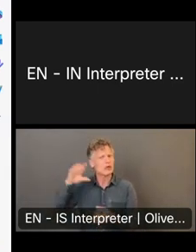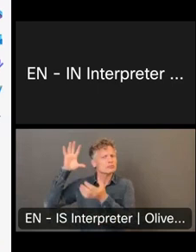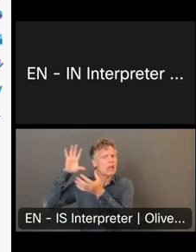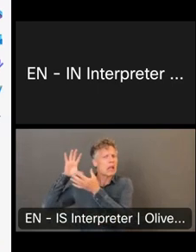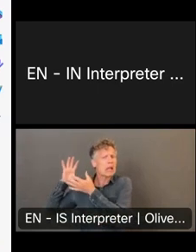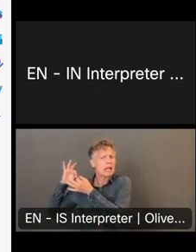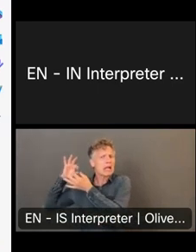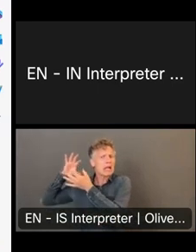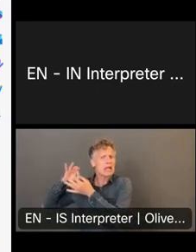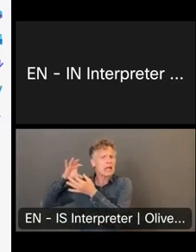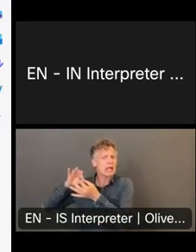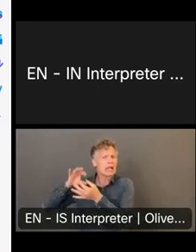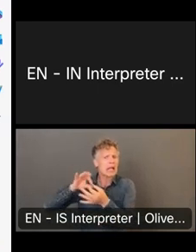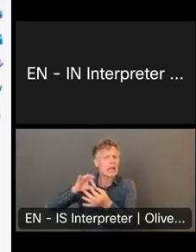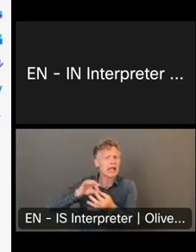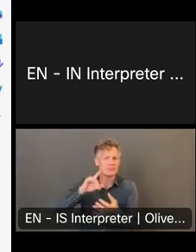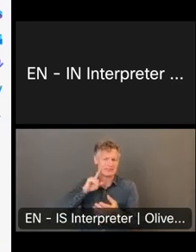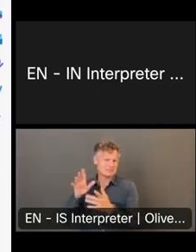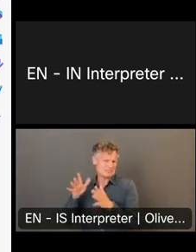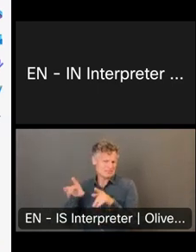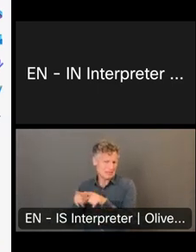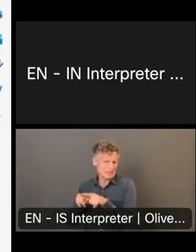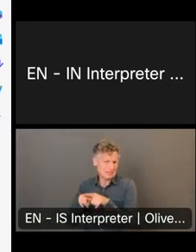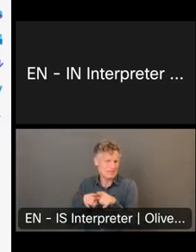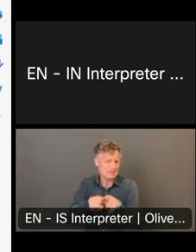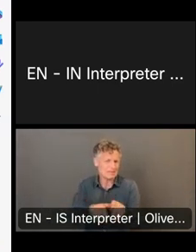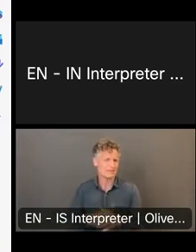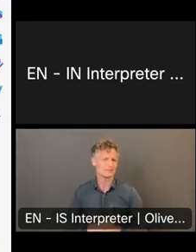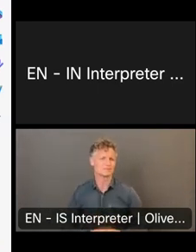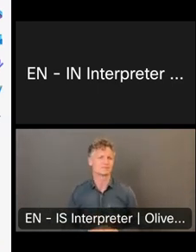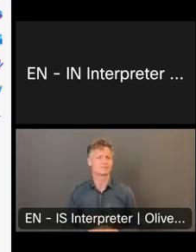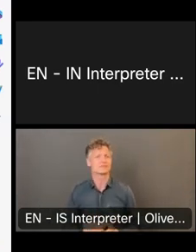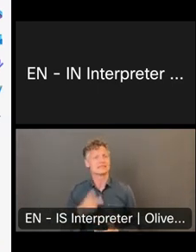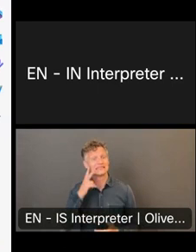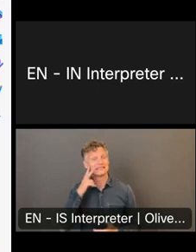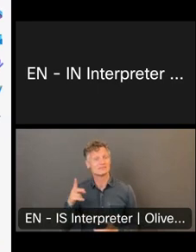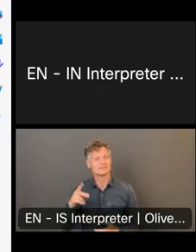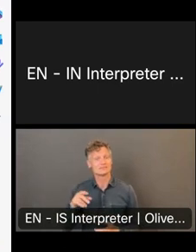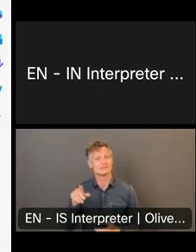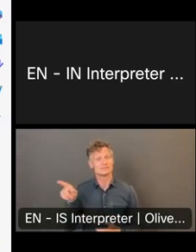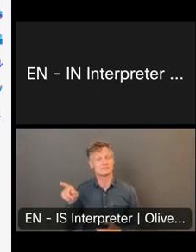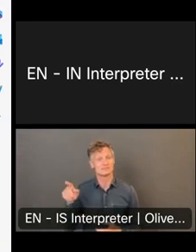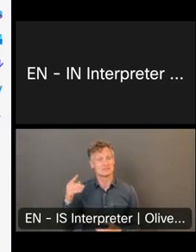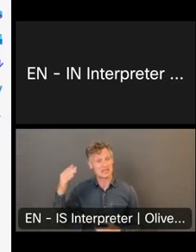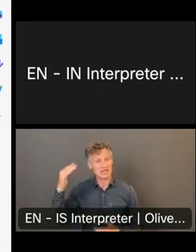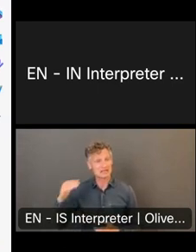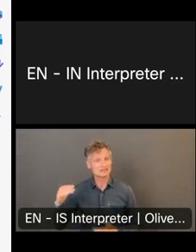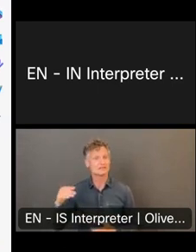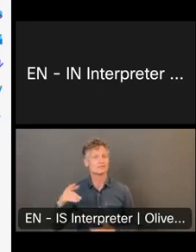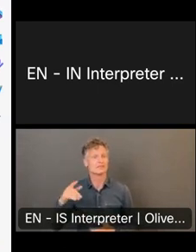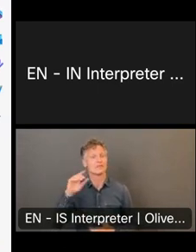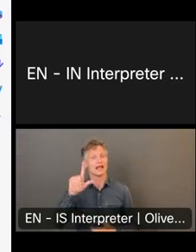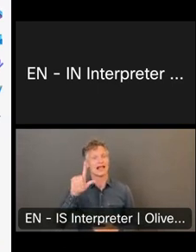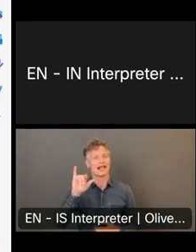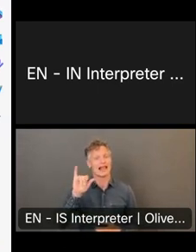Lindblom and Madison in functionalist phonology describe consonant systems as evolving so as to achieve